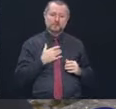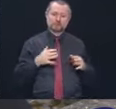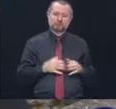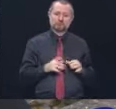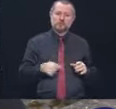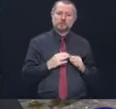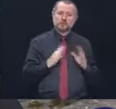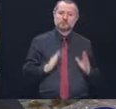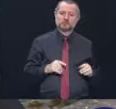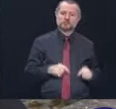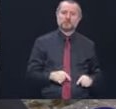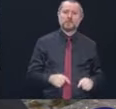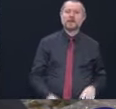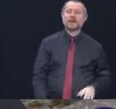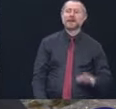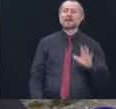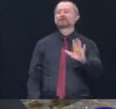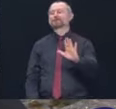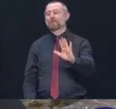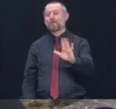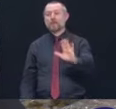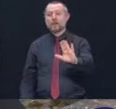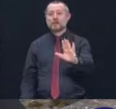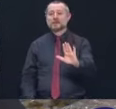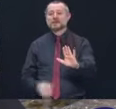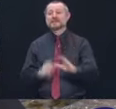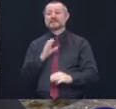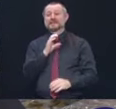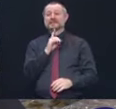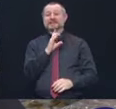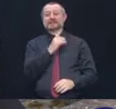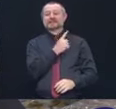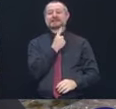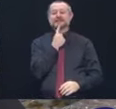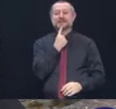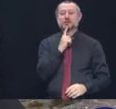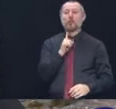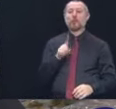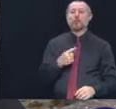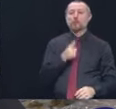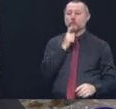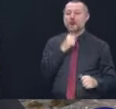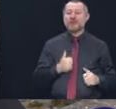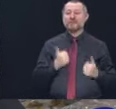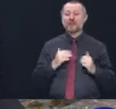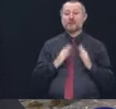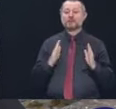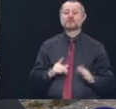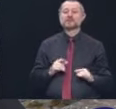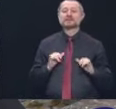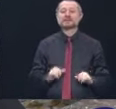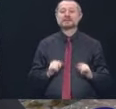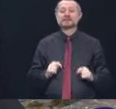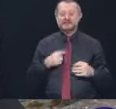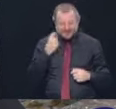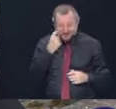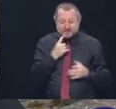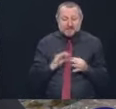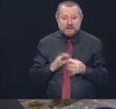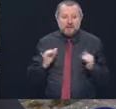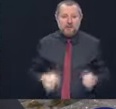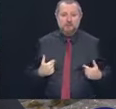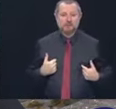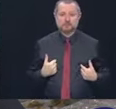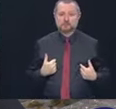The CDC's guidance is only your household. I just said their guidance is stronger than